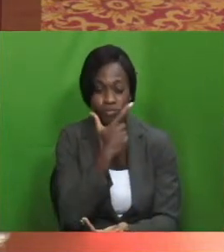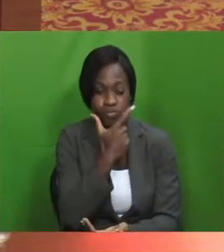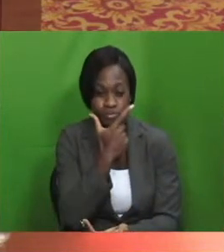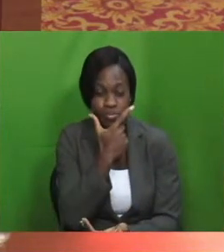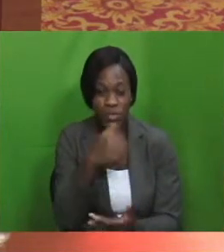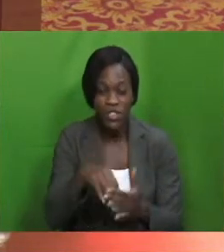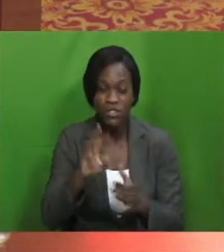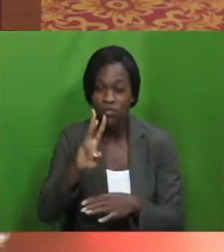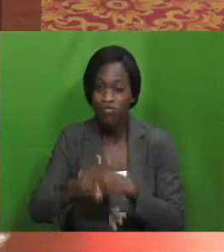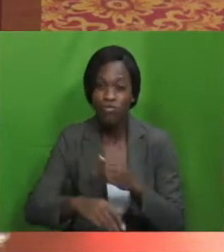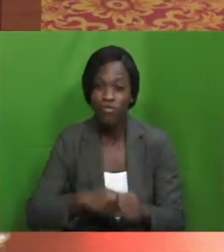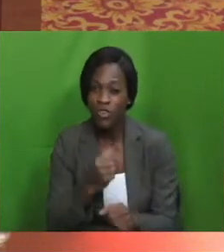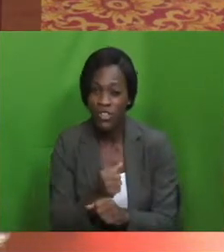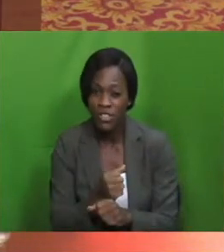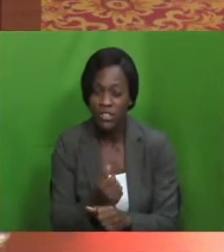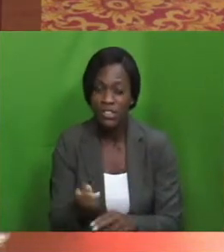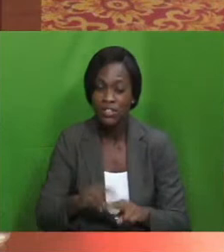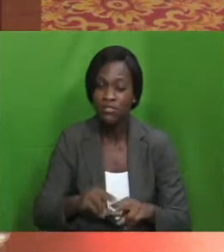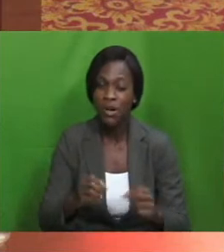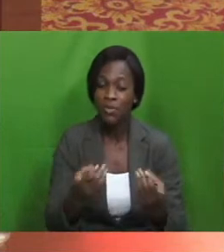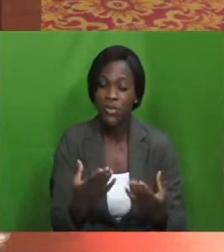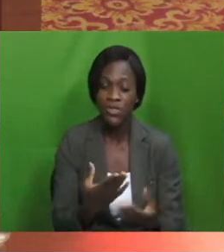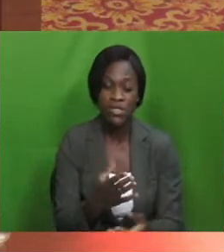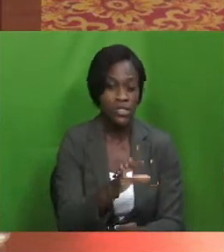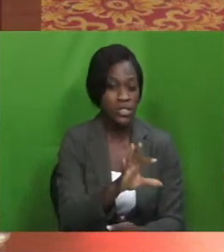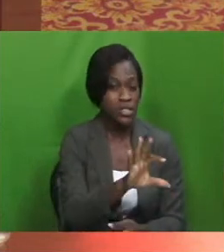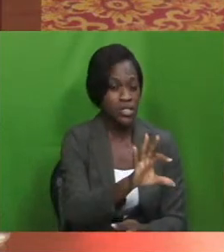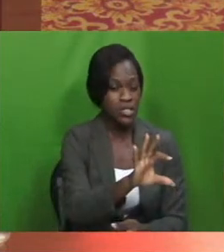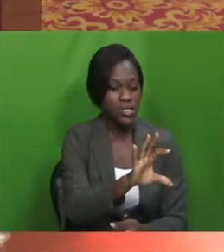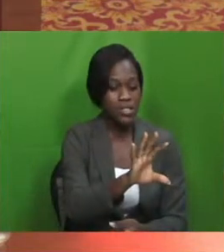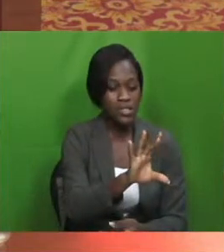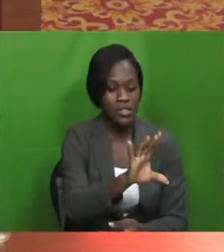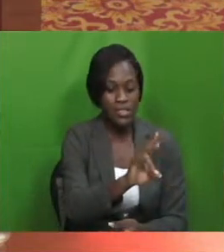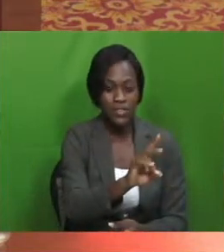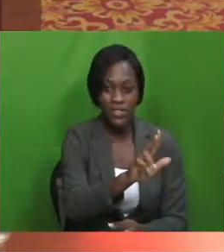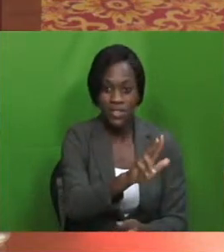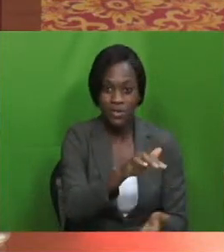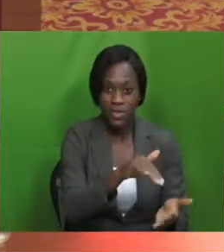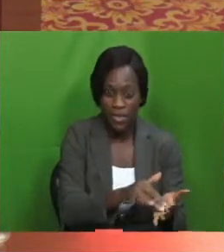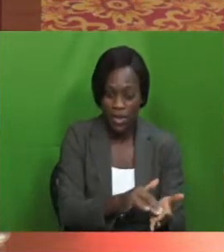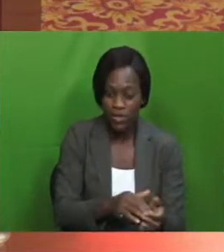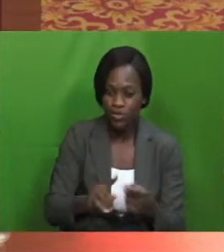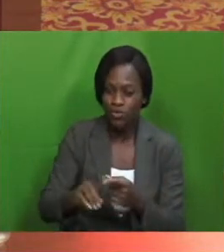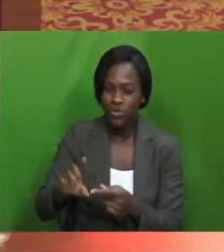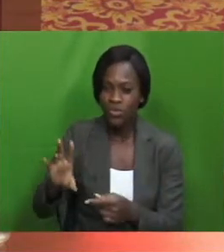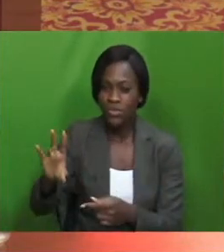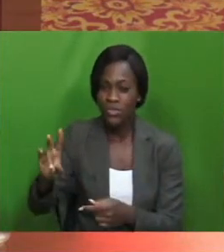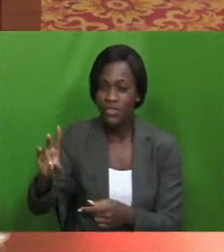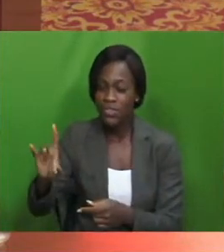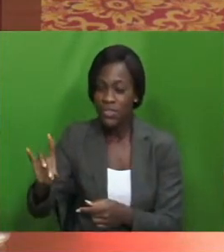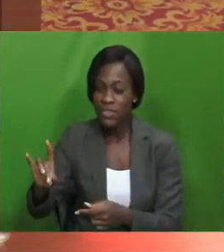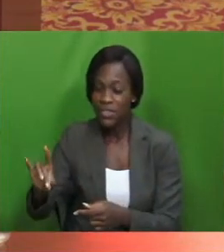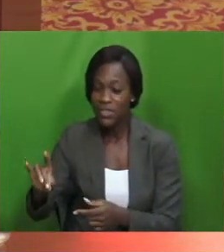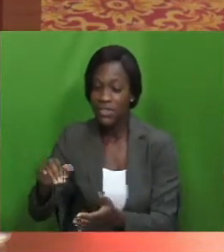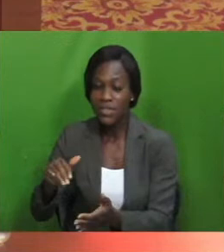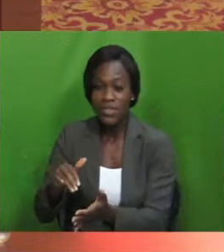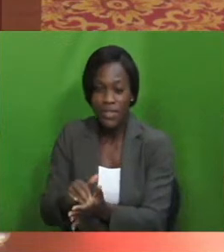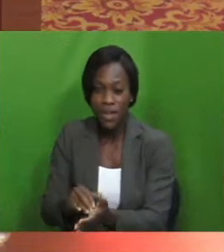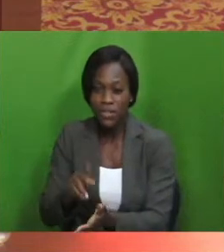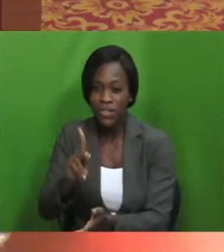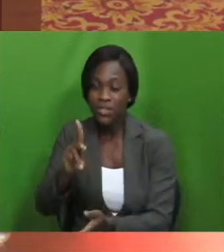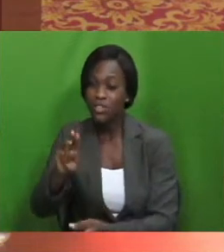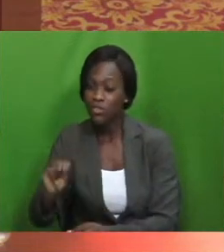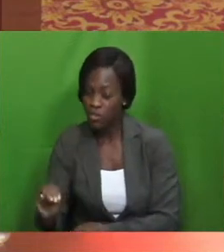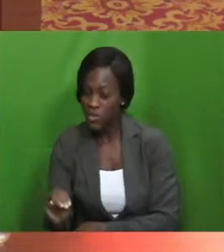4 years increased from 73,000 to 78,000 kilometers, an